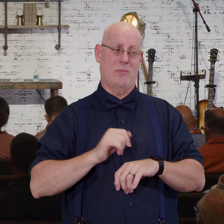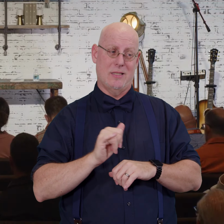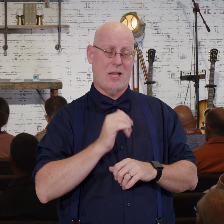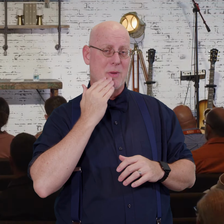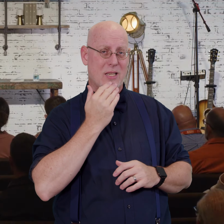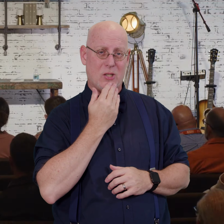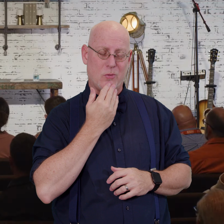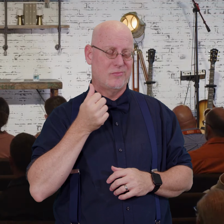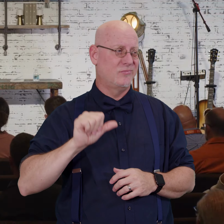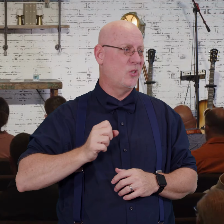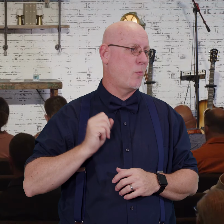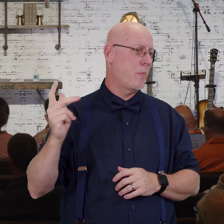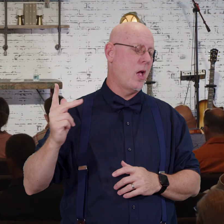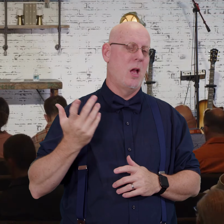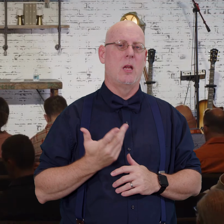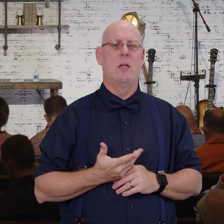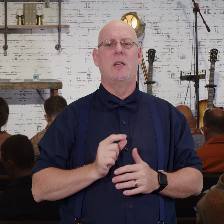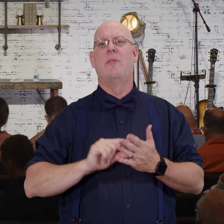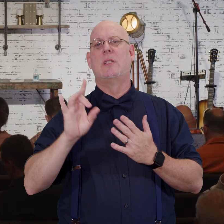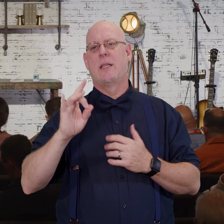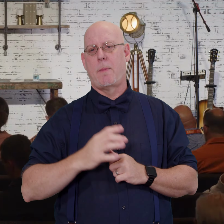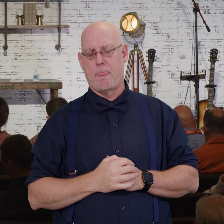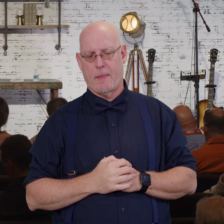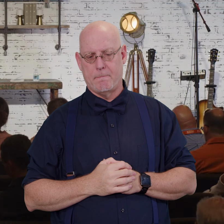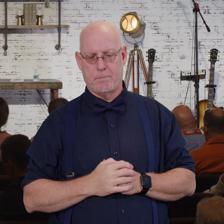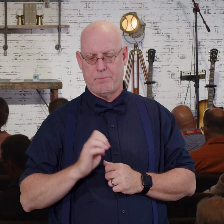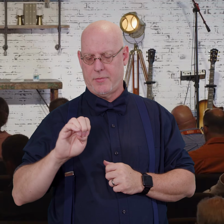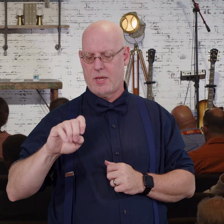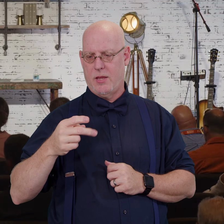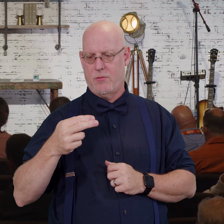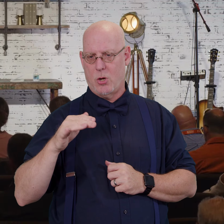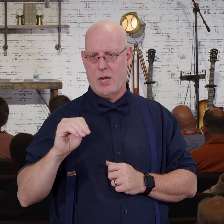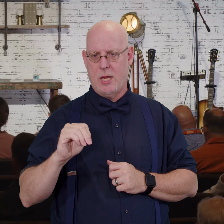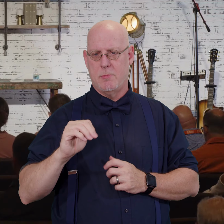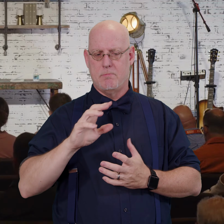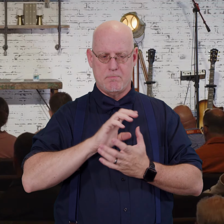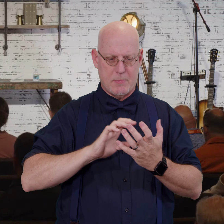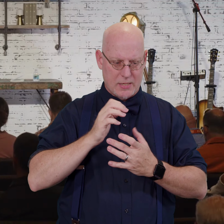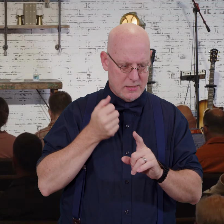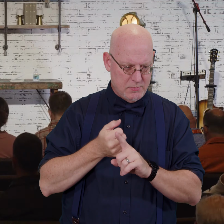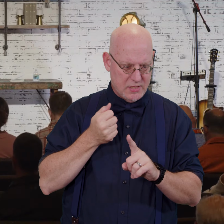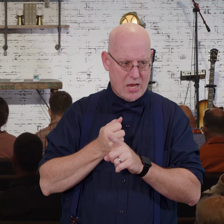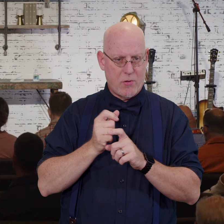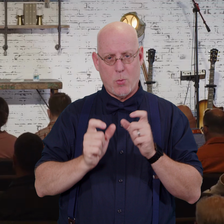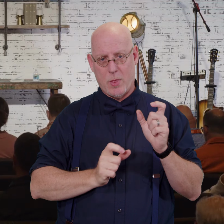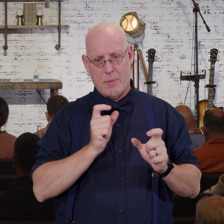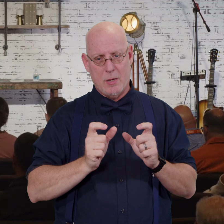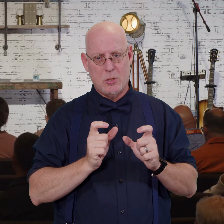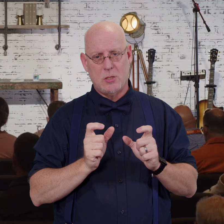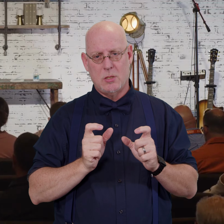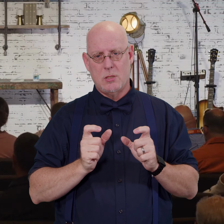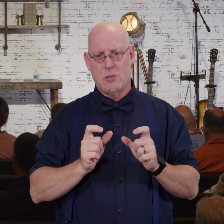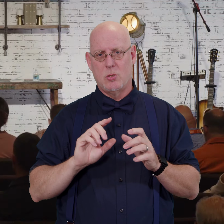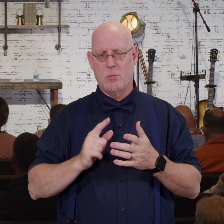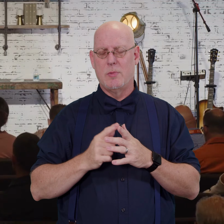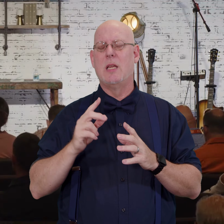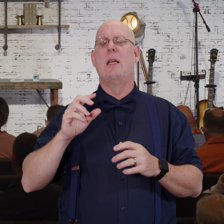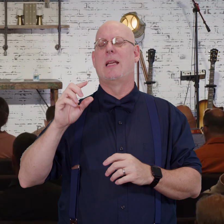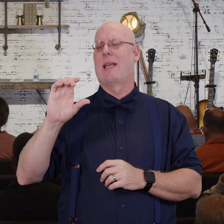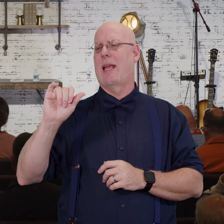people of Israel, to turn back. Verse 8, Ephraim mixes himself with the peoples. This